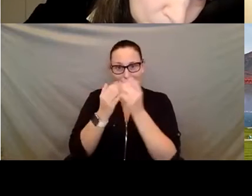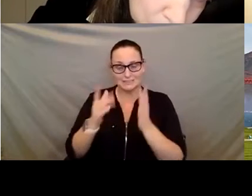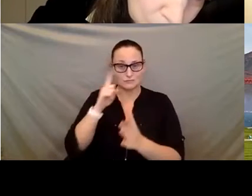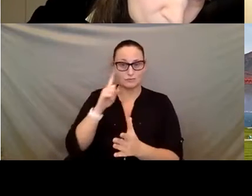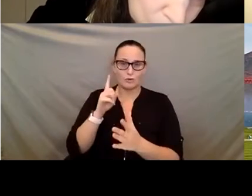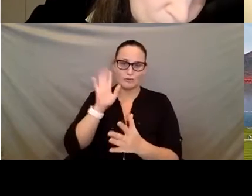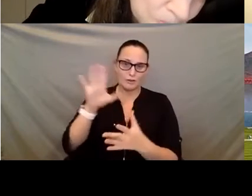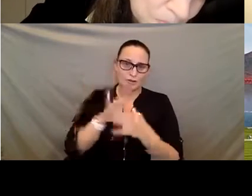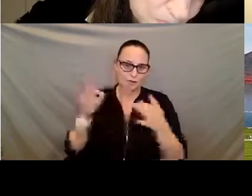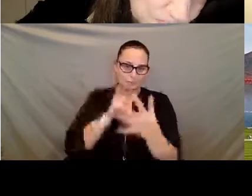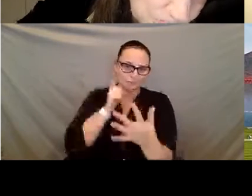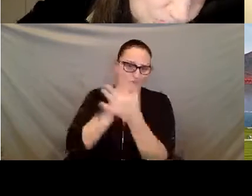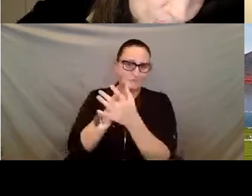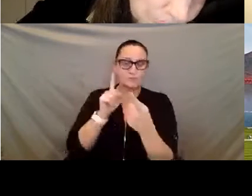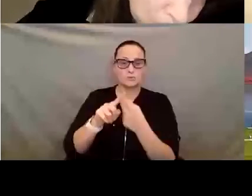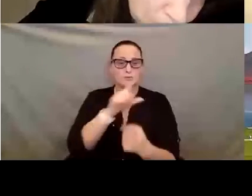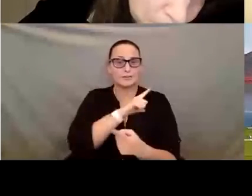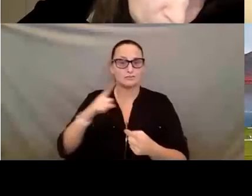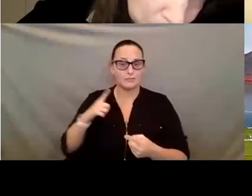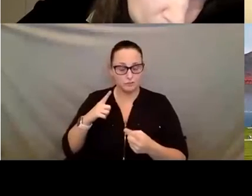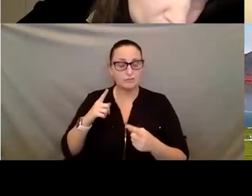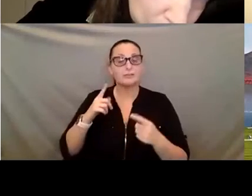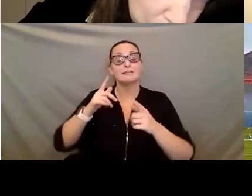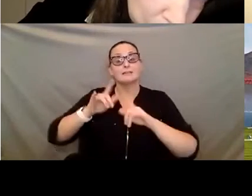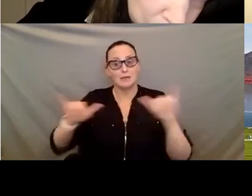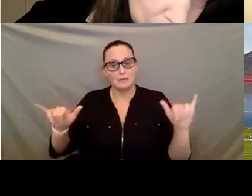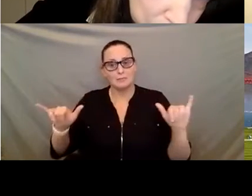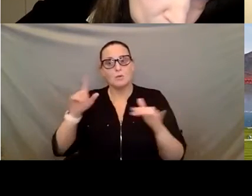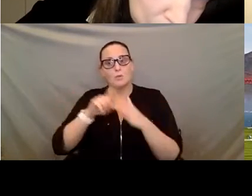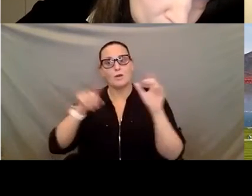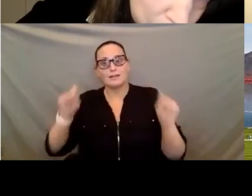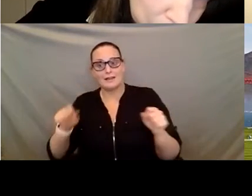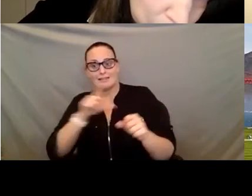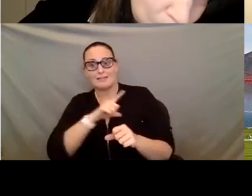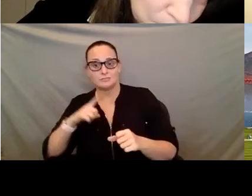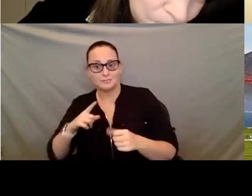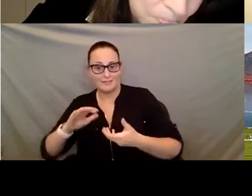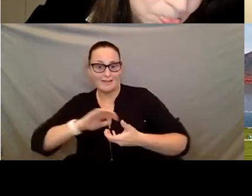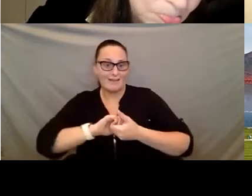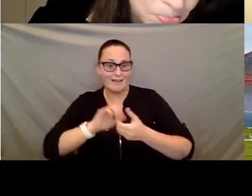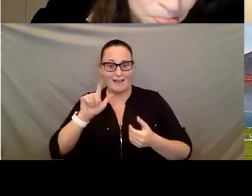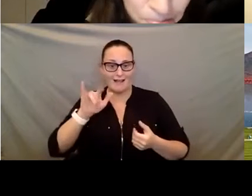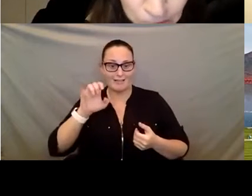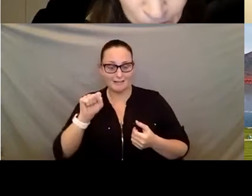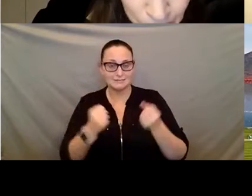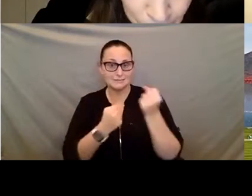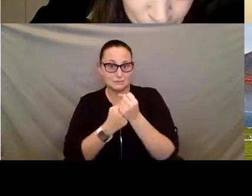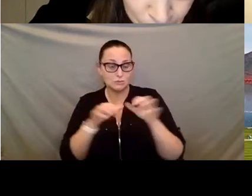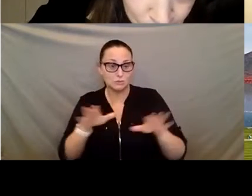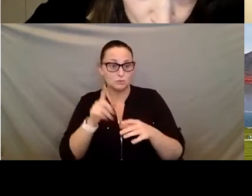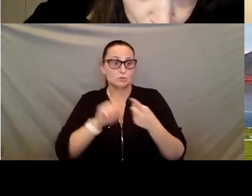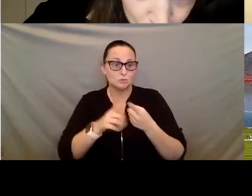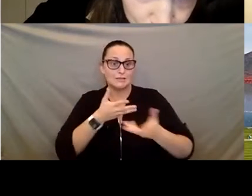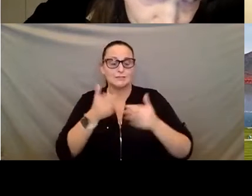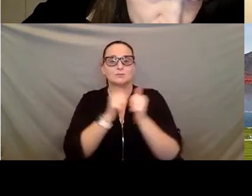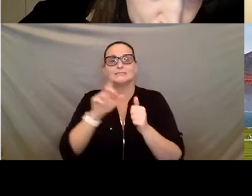their message to legislators? And then conversely, what can legislative allies do to better engage with the